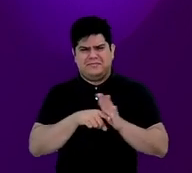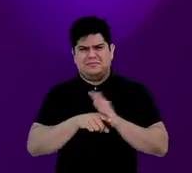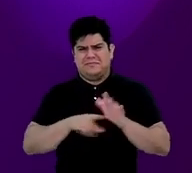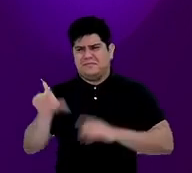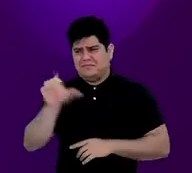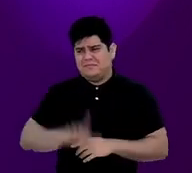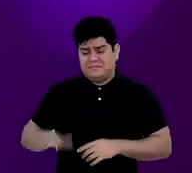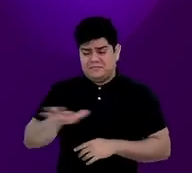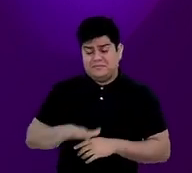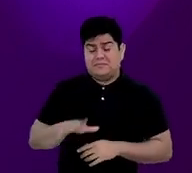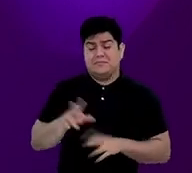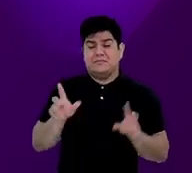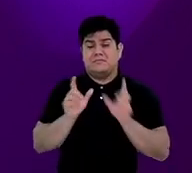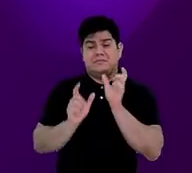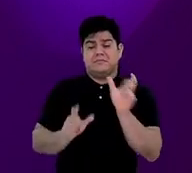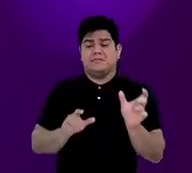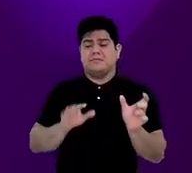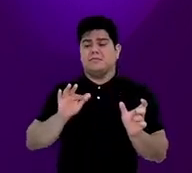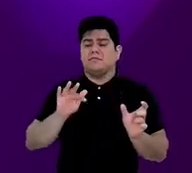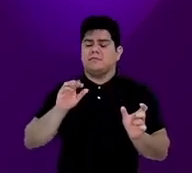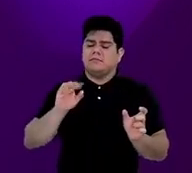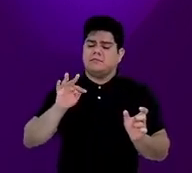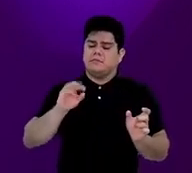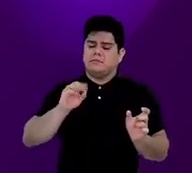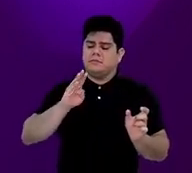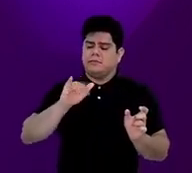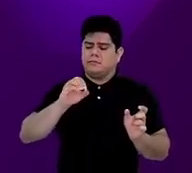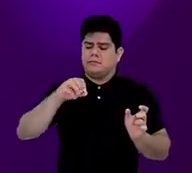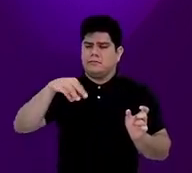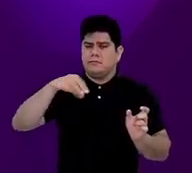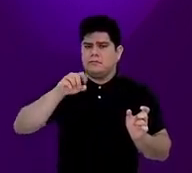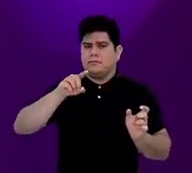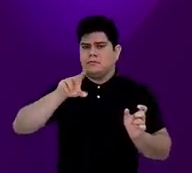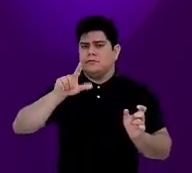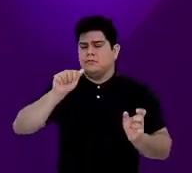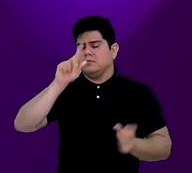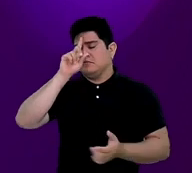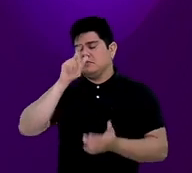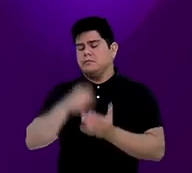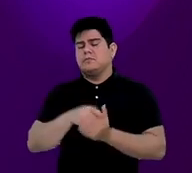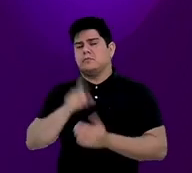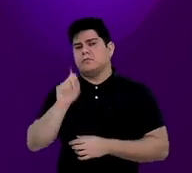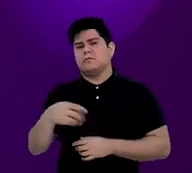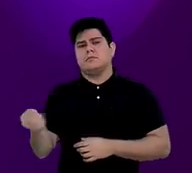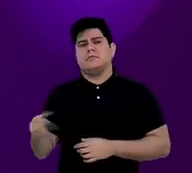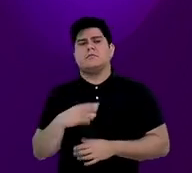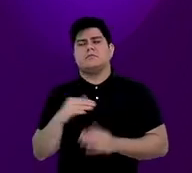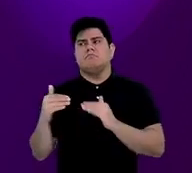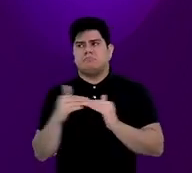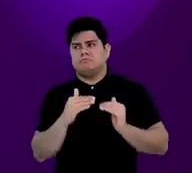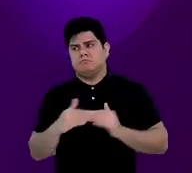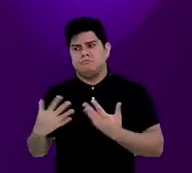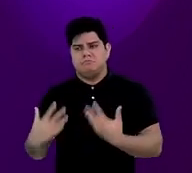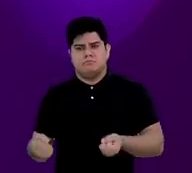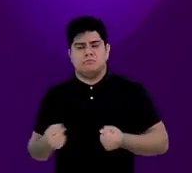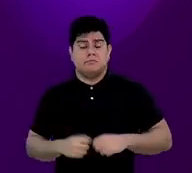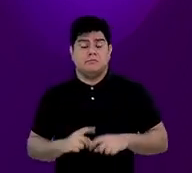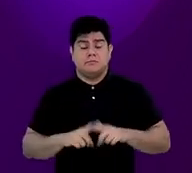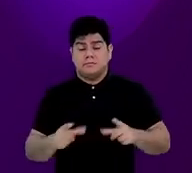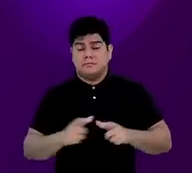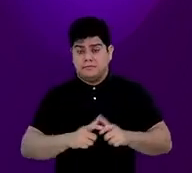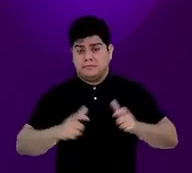term. But you notice that a lot of these have got low because a little light is better than a lot of light.